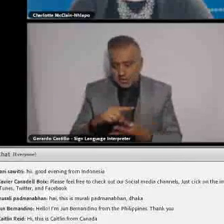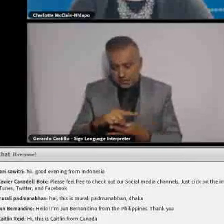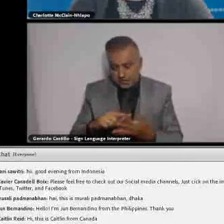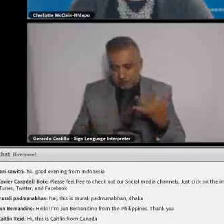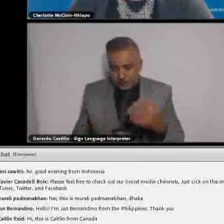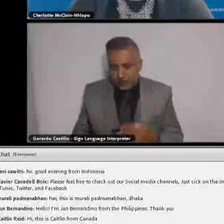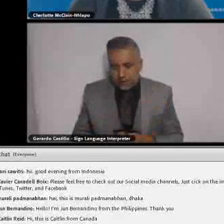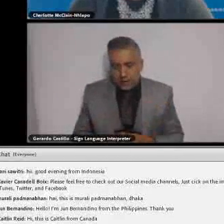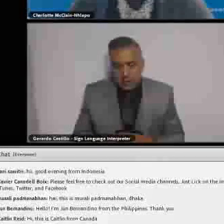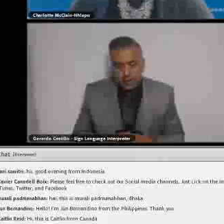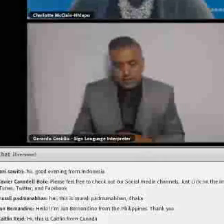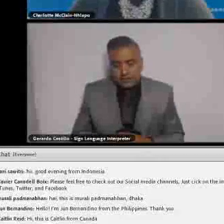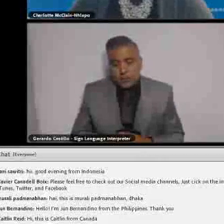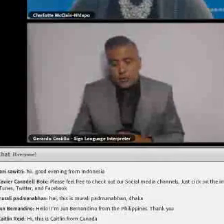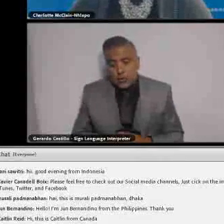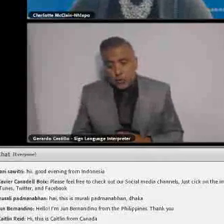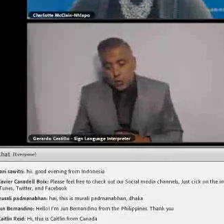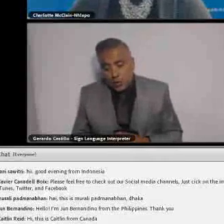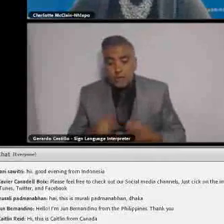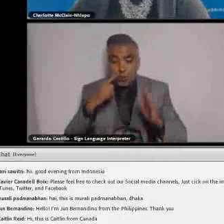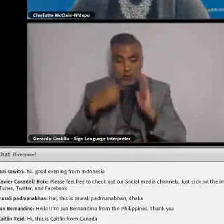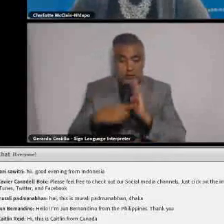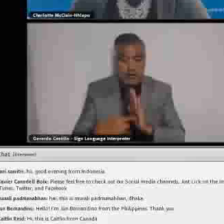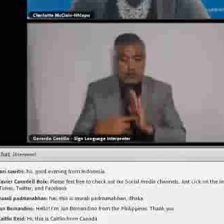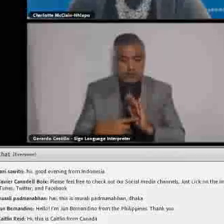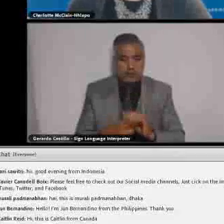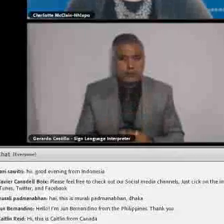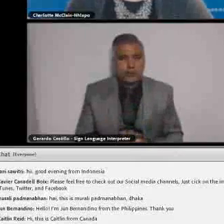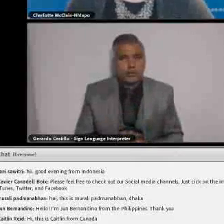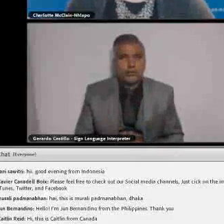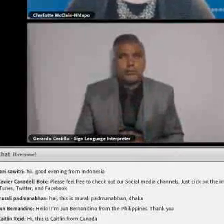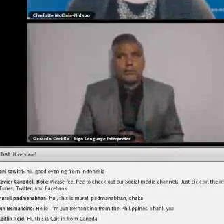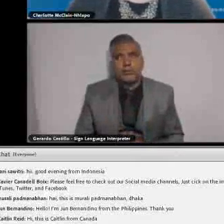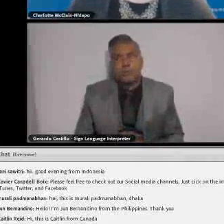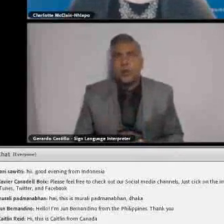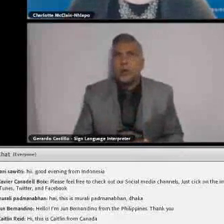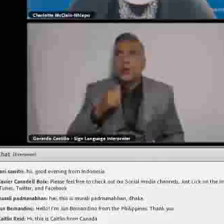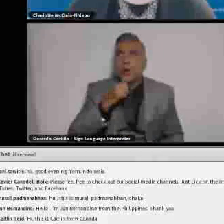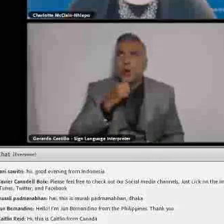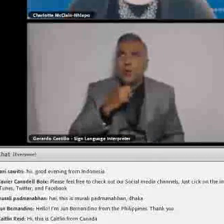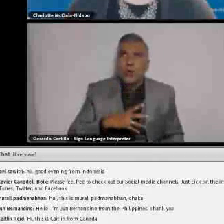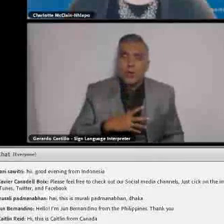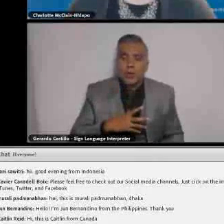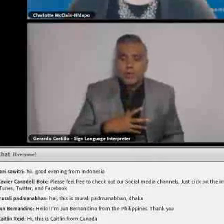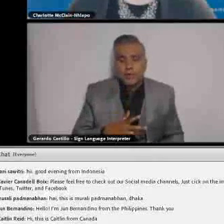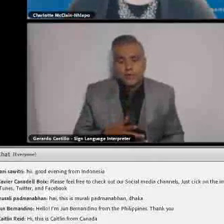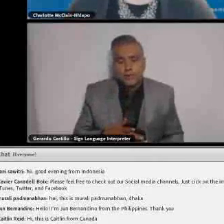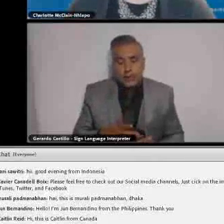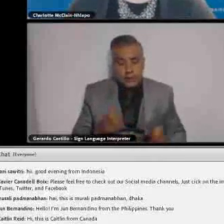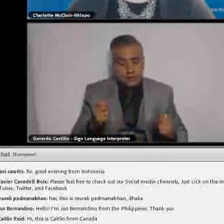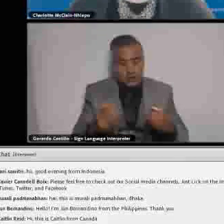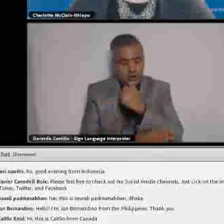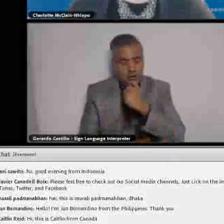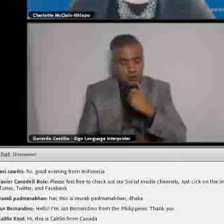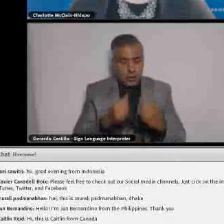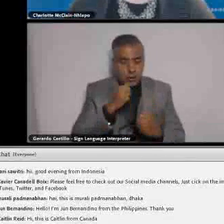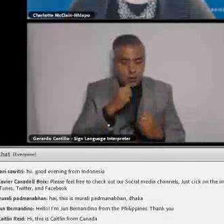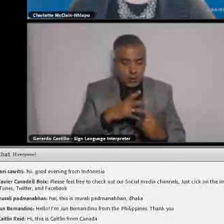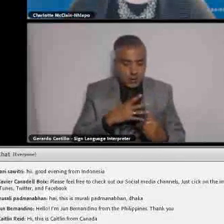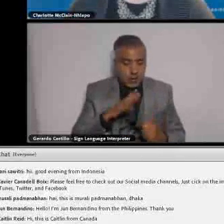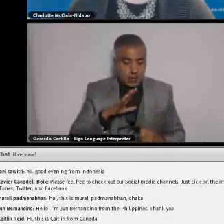with that. So examples would be, for example, women, in many countries, a lot of their